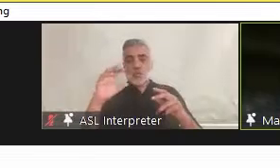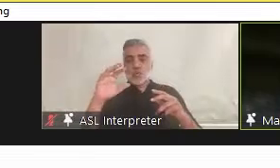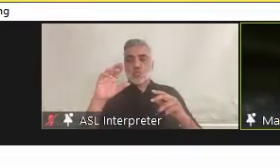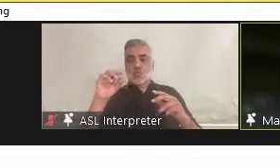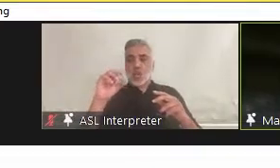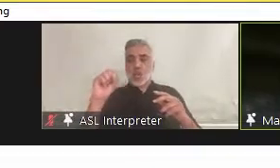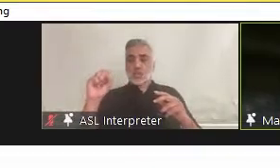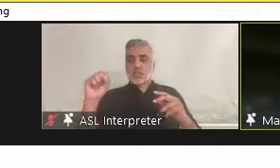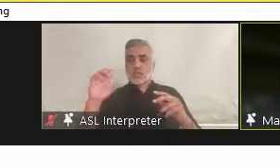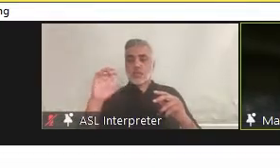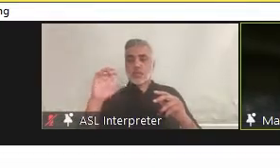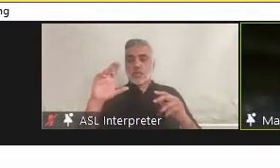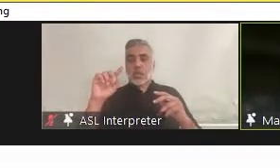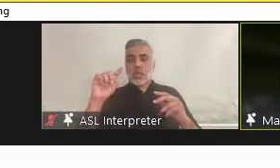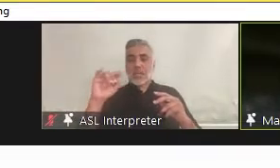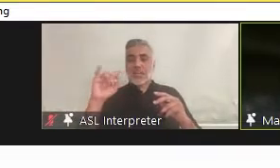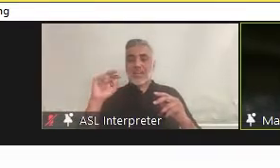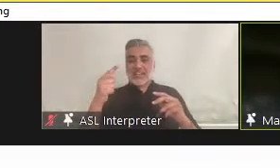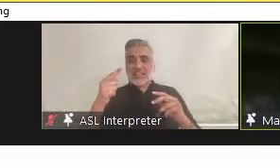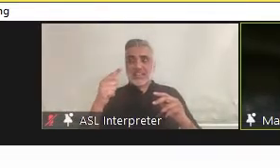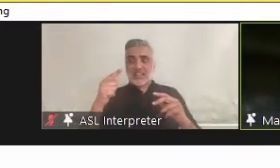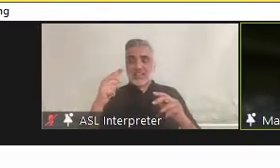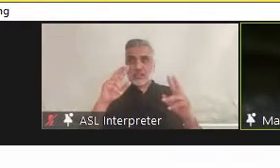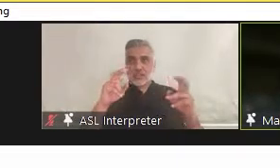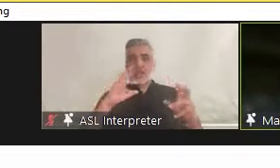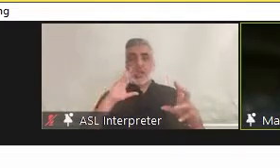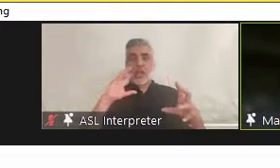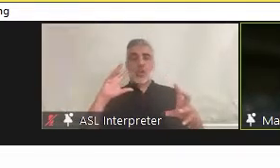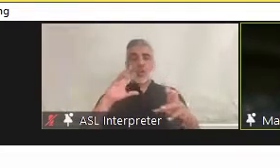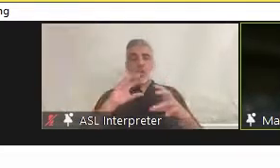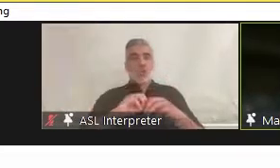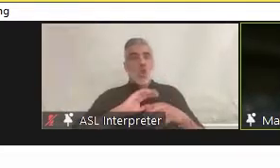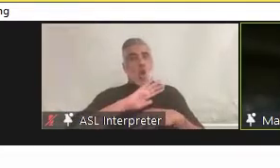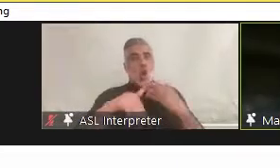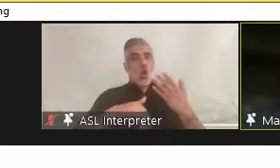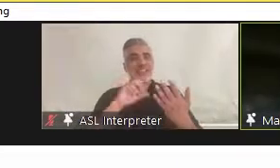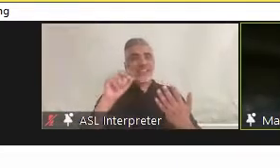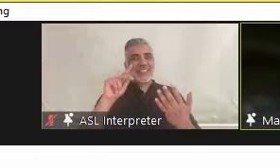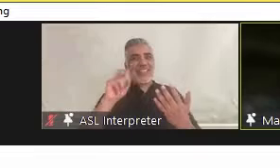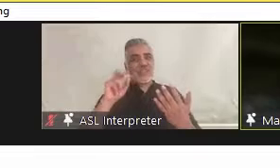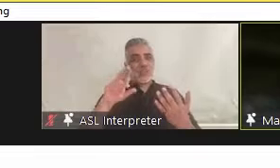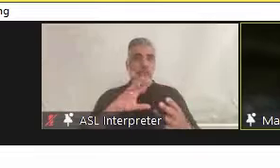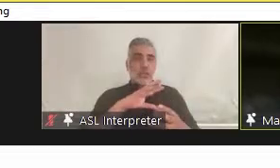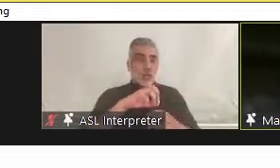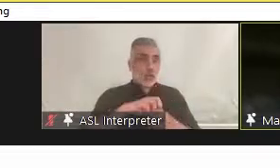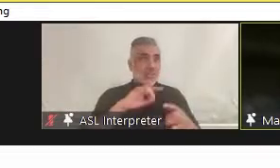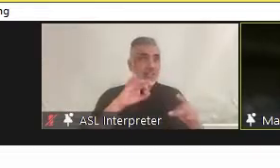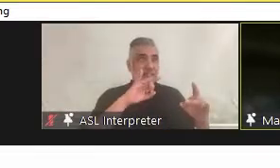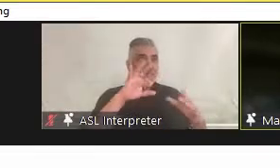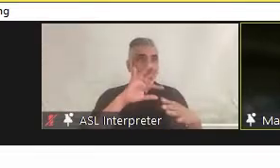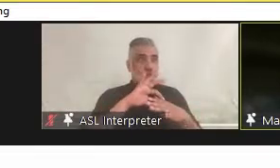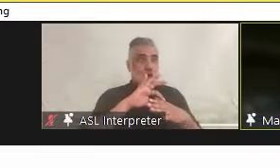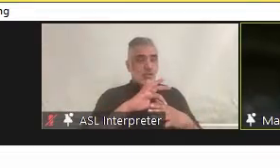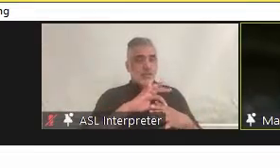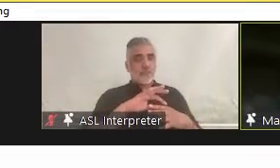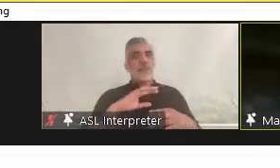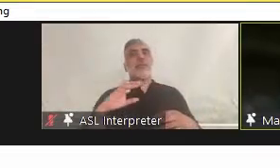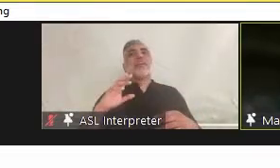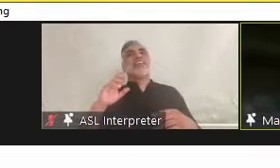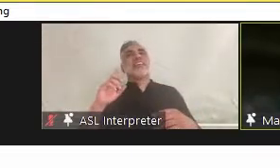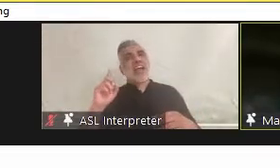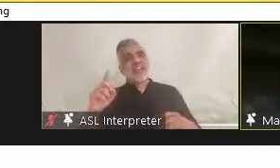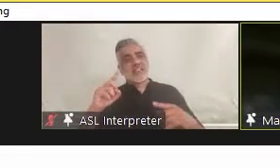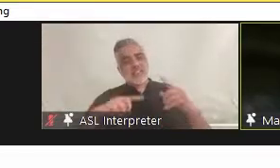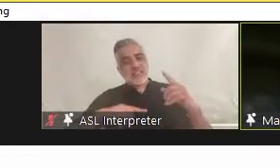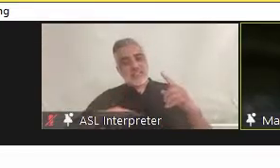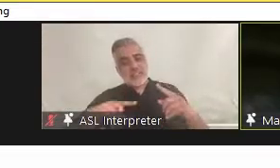that concerns all sectors of society, including disaster contexts. It has different